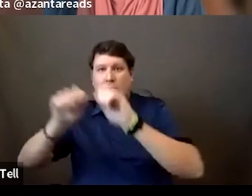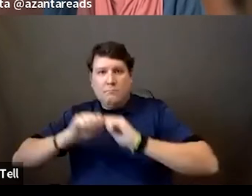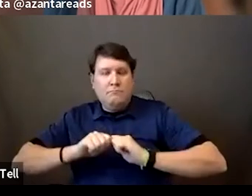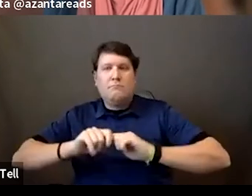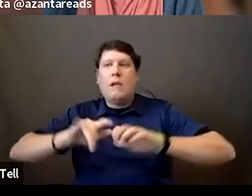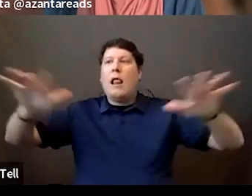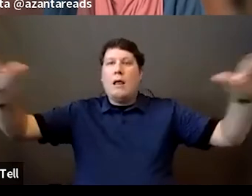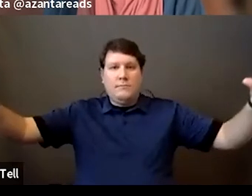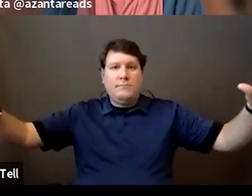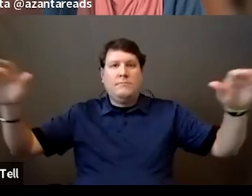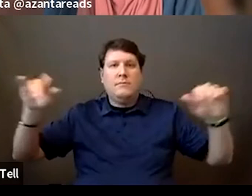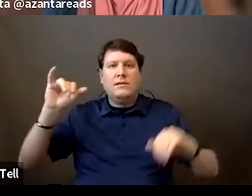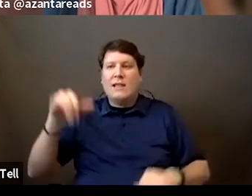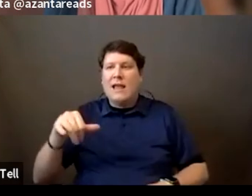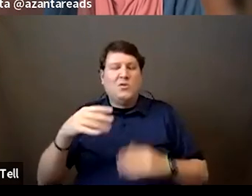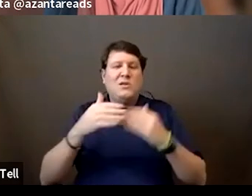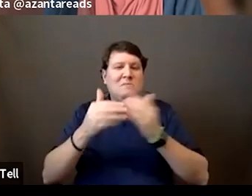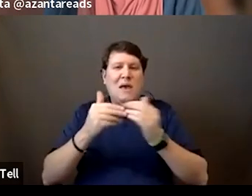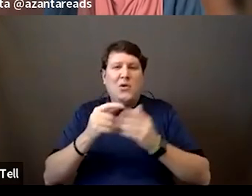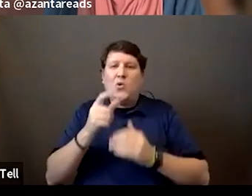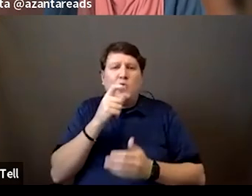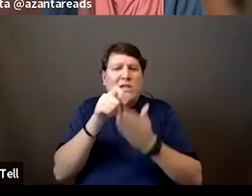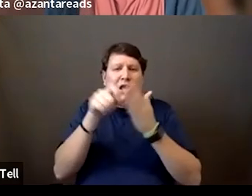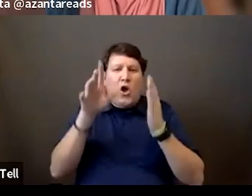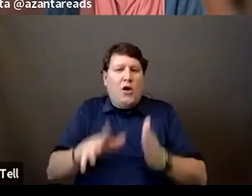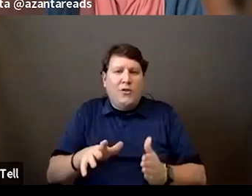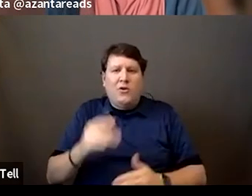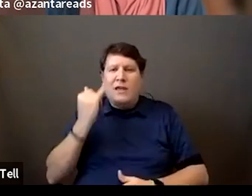because a good book is a good book regardless of where it's coming from.